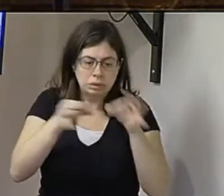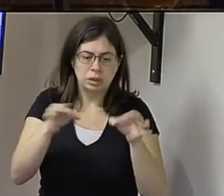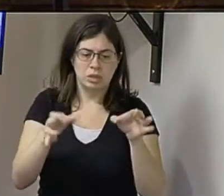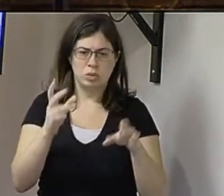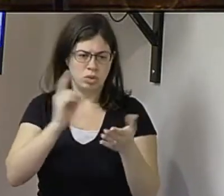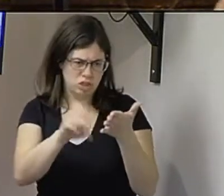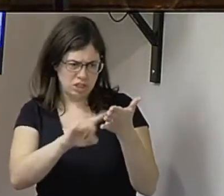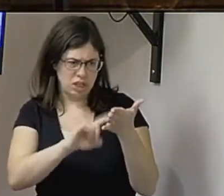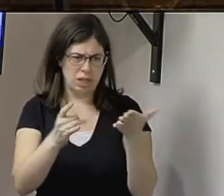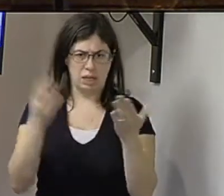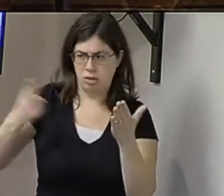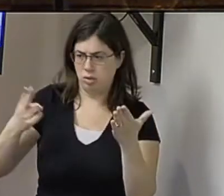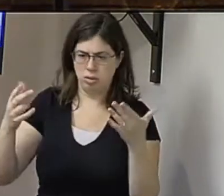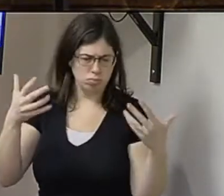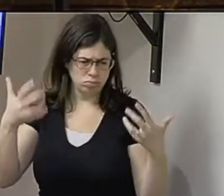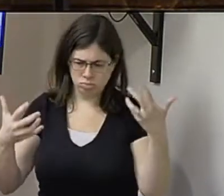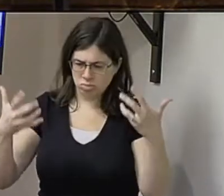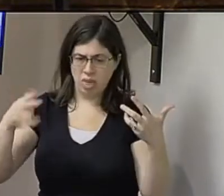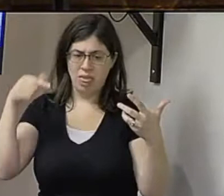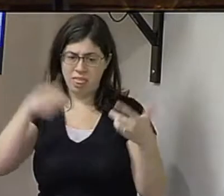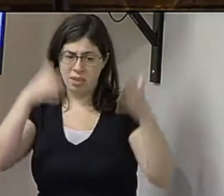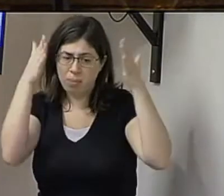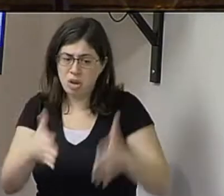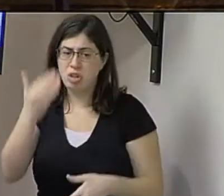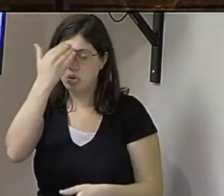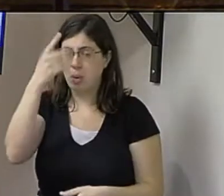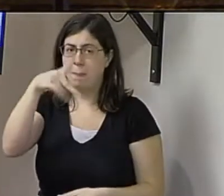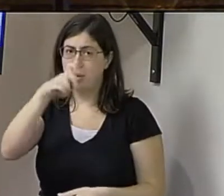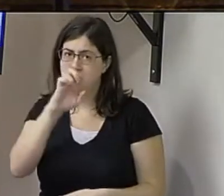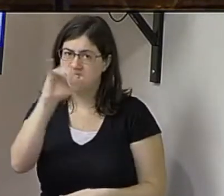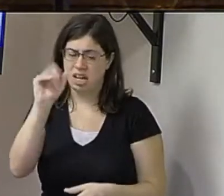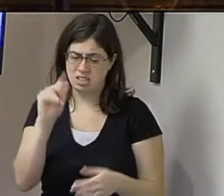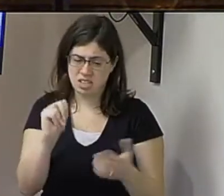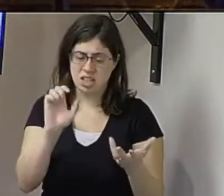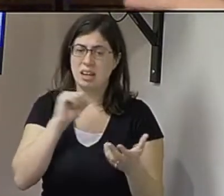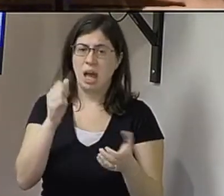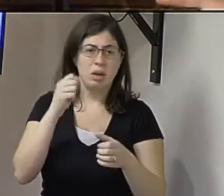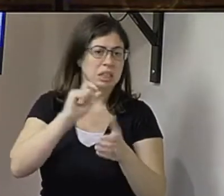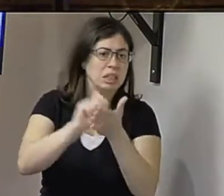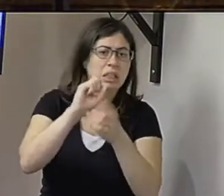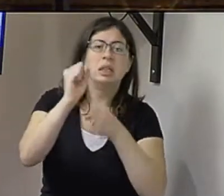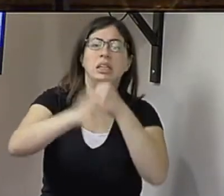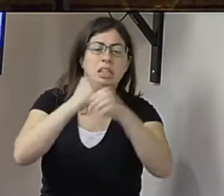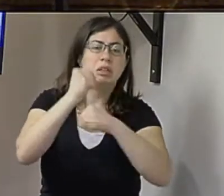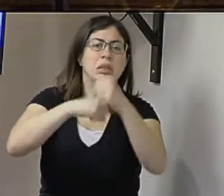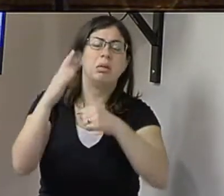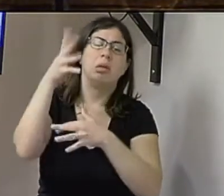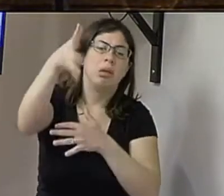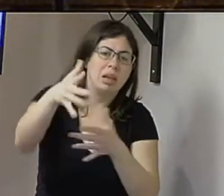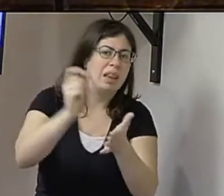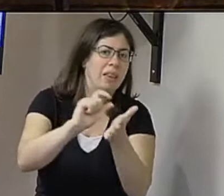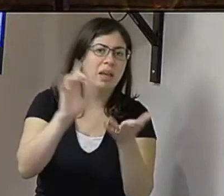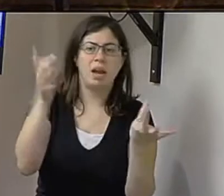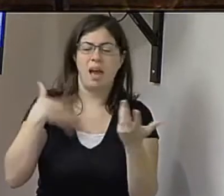go and check in contemporary history, make it clear that this person knew who the Persians were. This wasn't a person who was writing years and years later and he's kind of guessing or making,